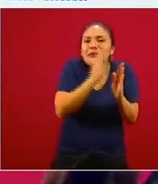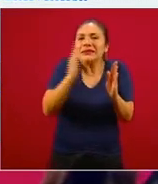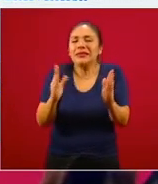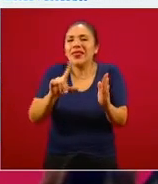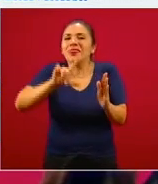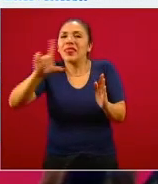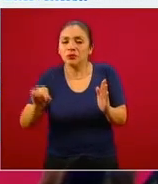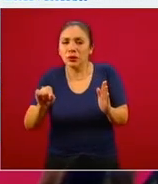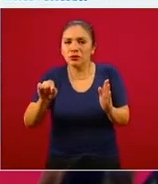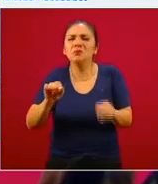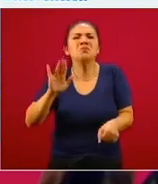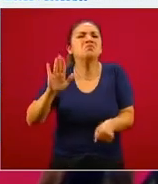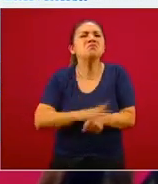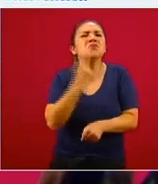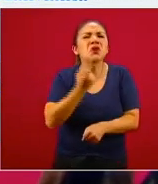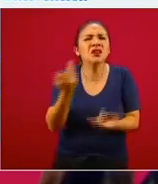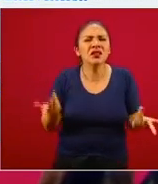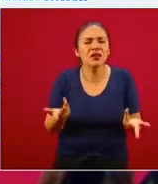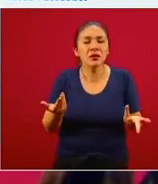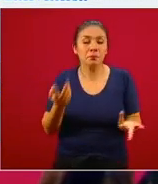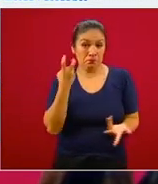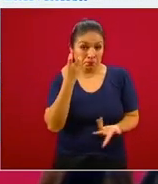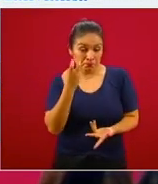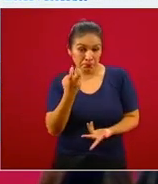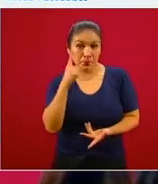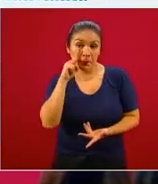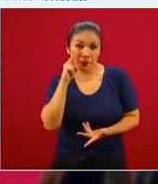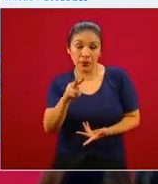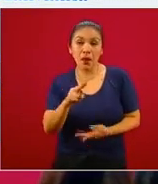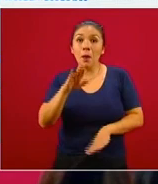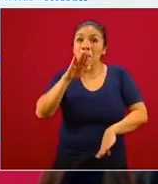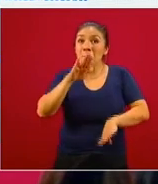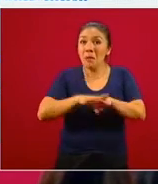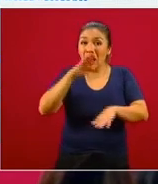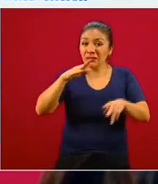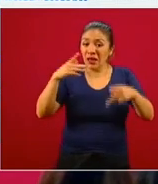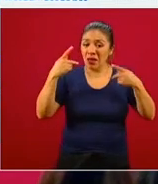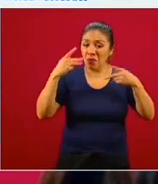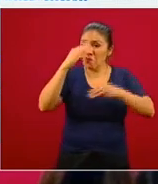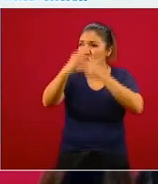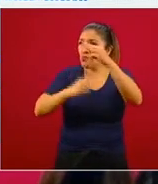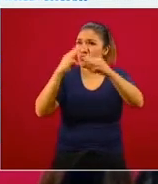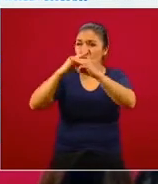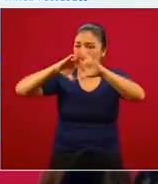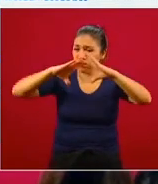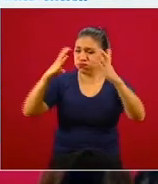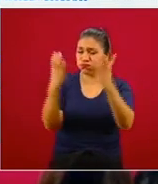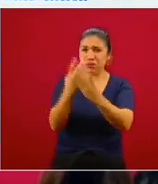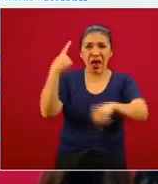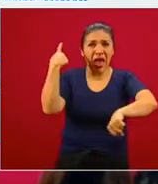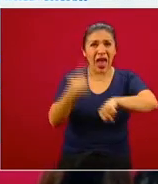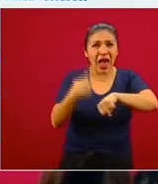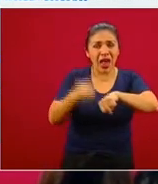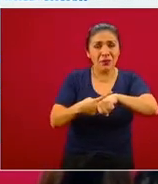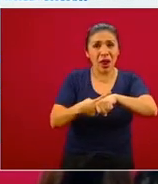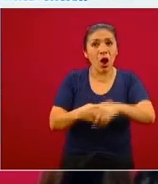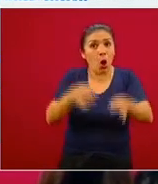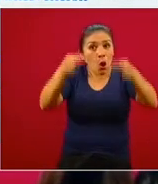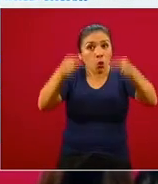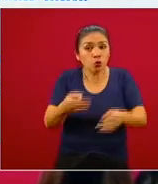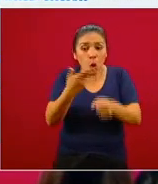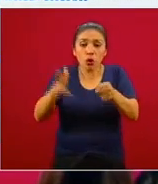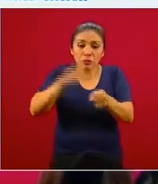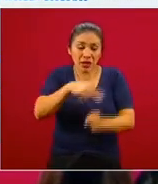that we are talking about, this epidemic peak. Why? Because when we have a pandemic, usually the